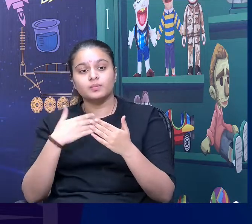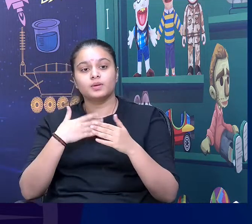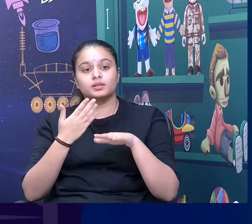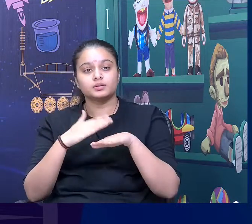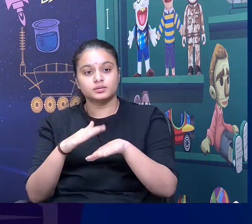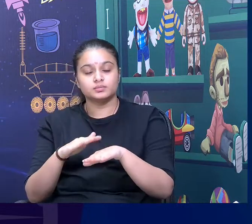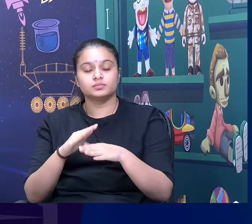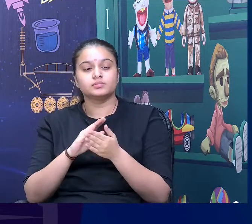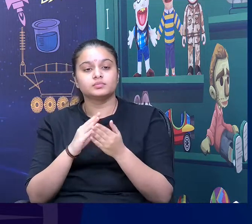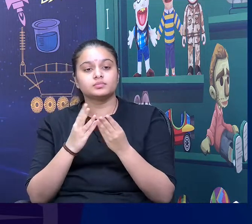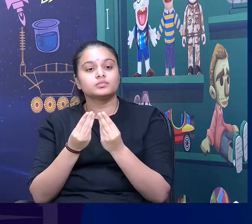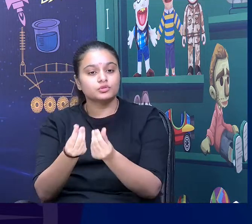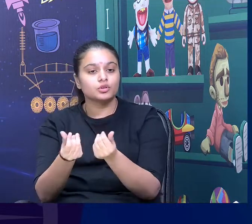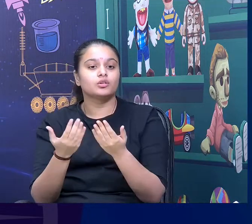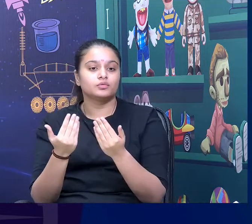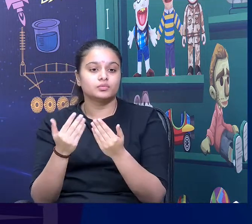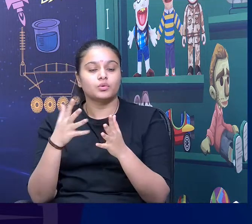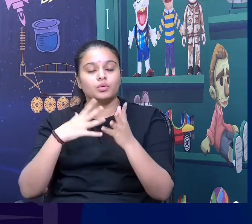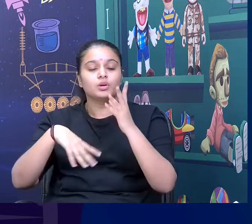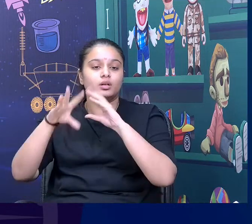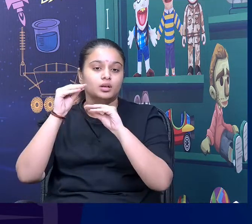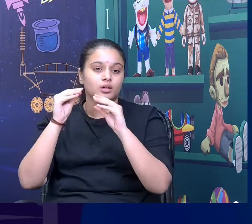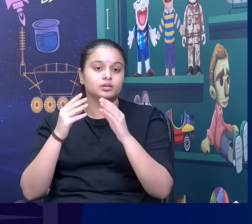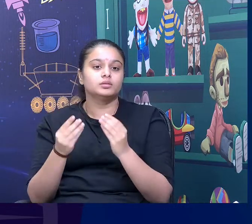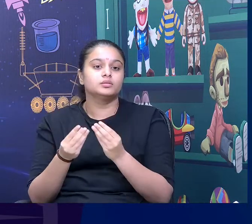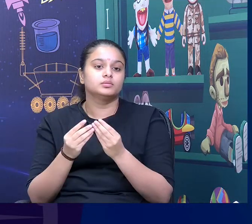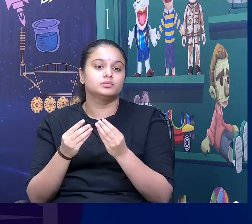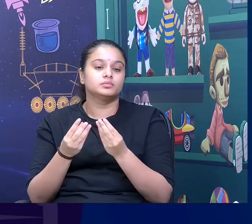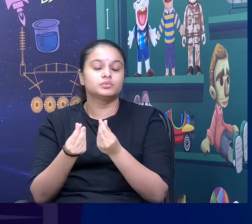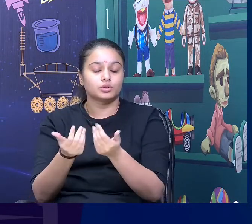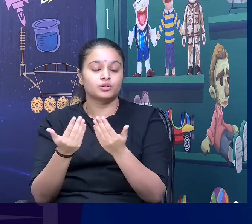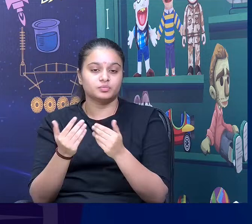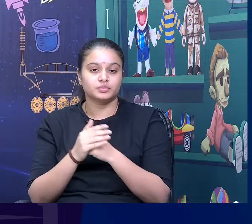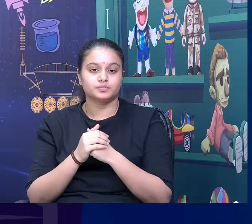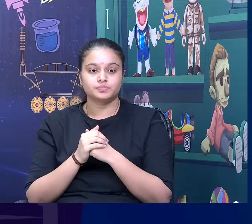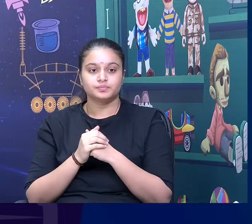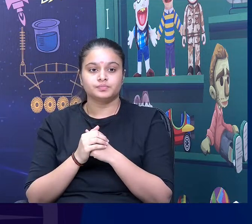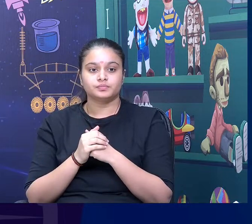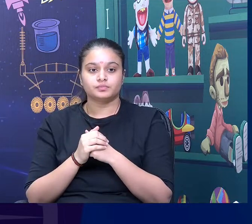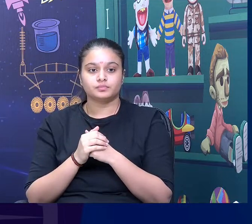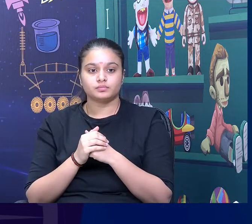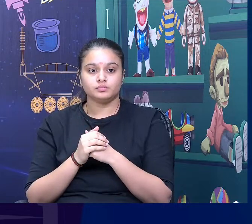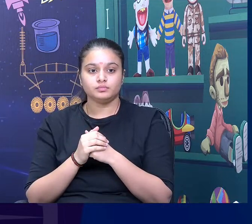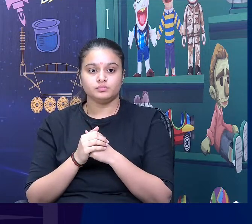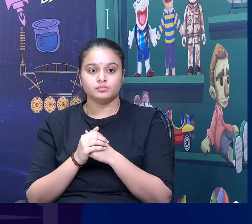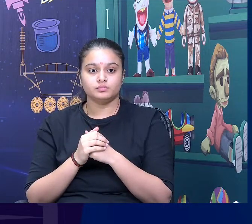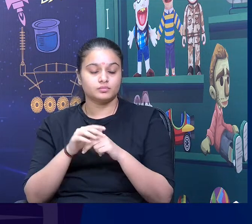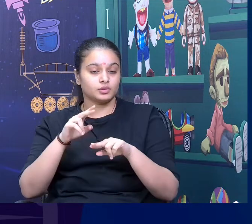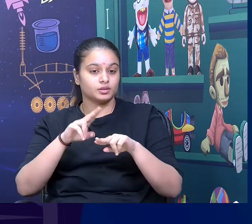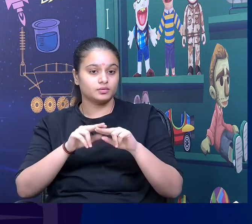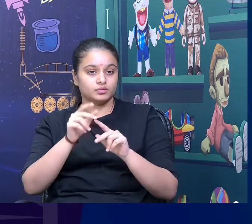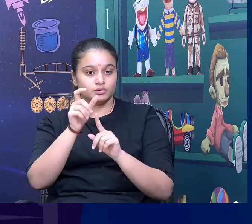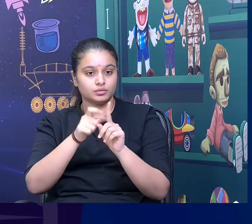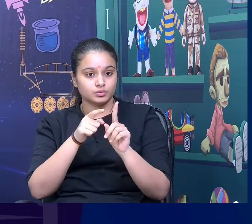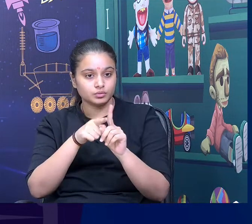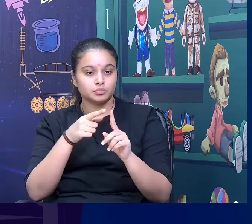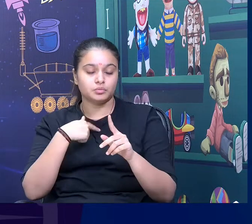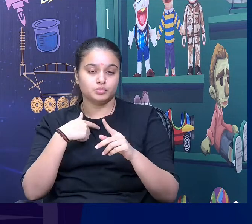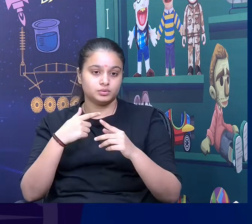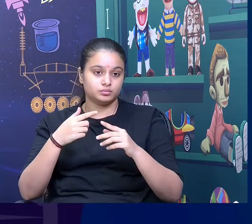move forward, and I learn from it and I move forward. And then Firdaus leaves this visit